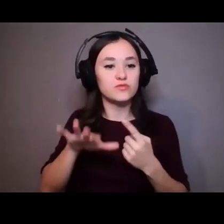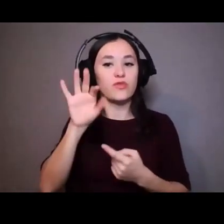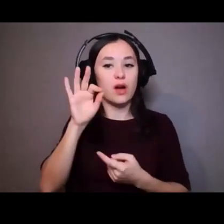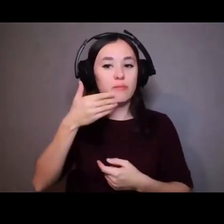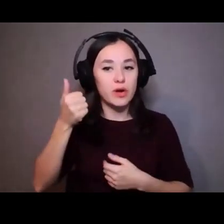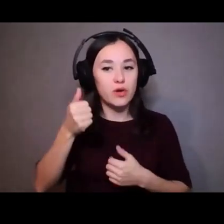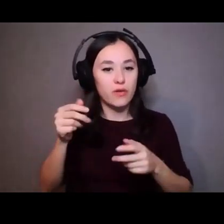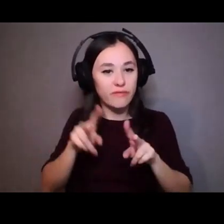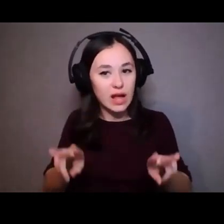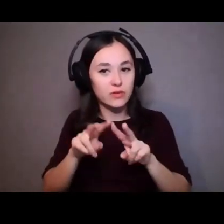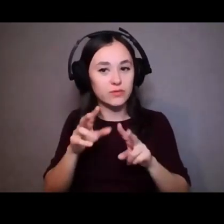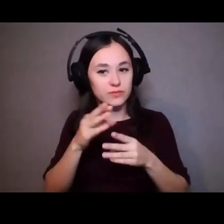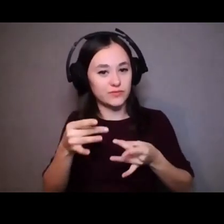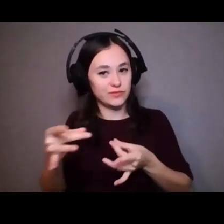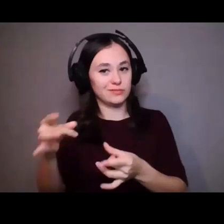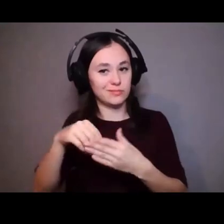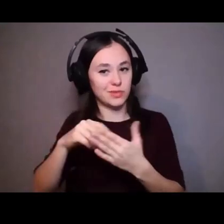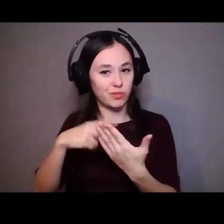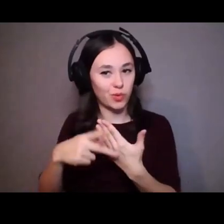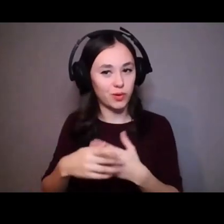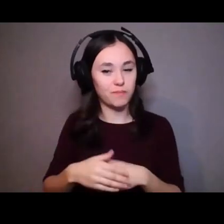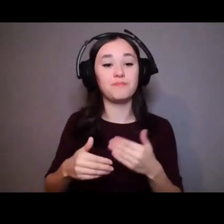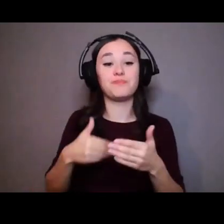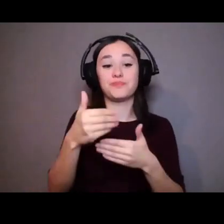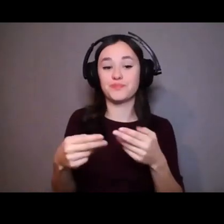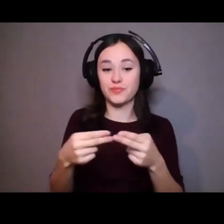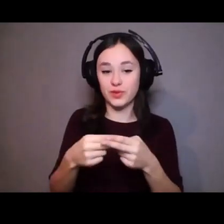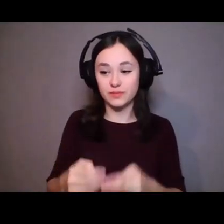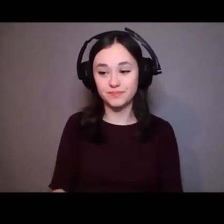the program. Let's go to the next slide.